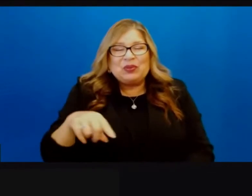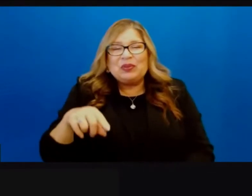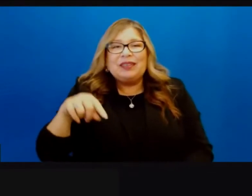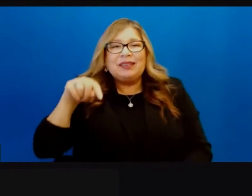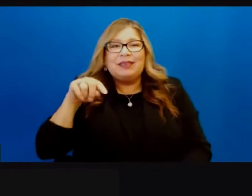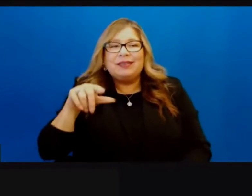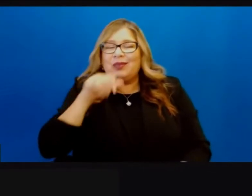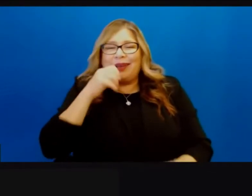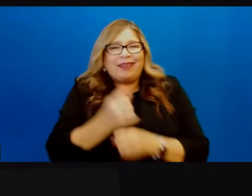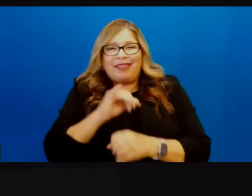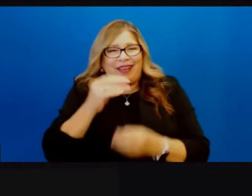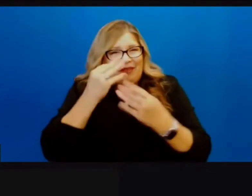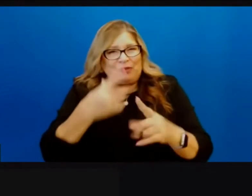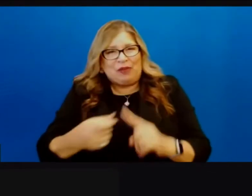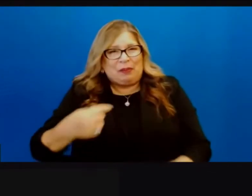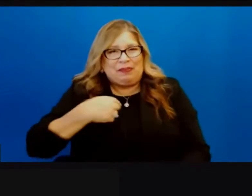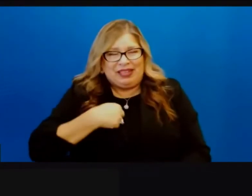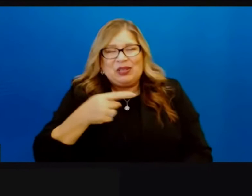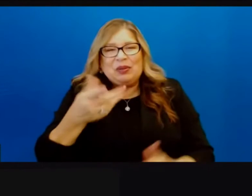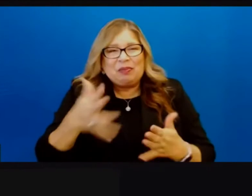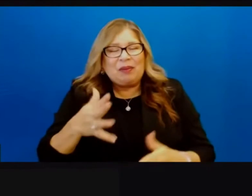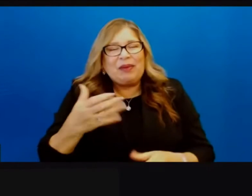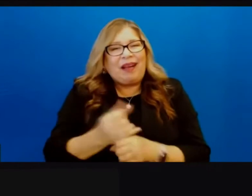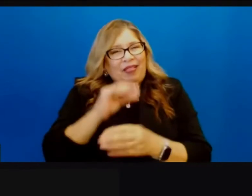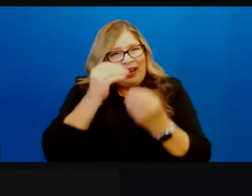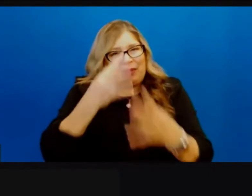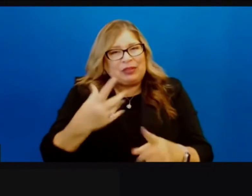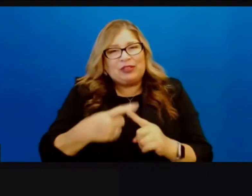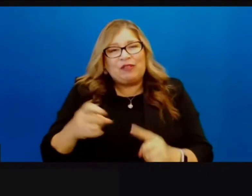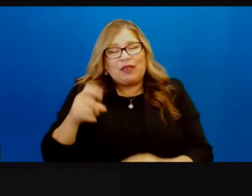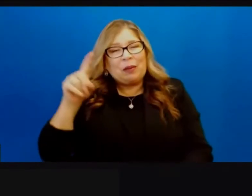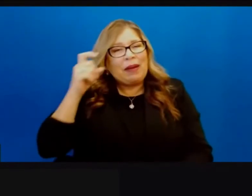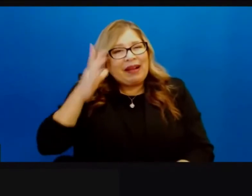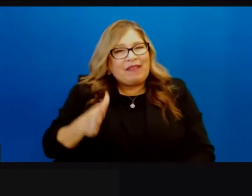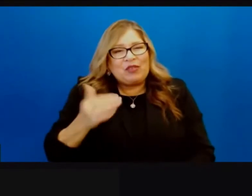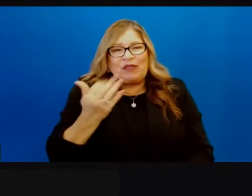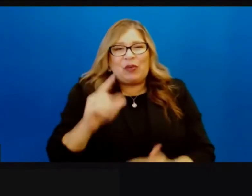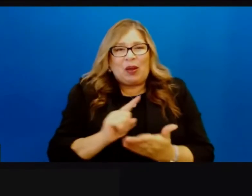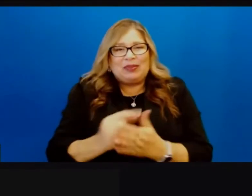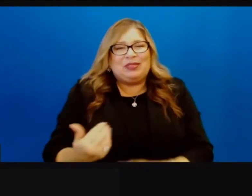news from me. You heard it directly from him just a couple of hours ago.